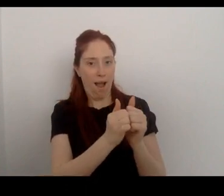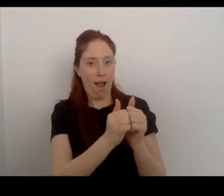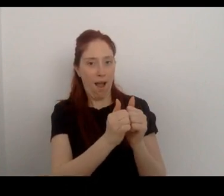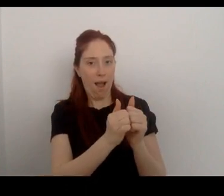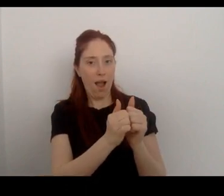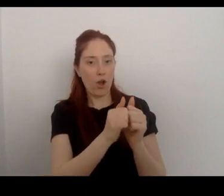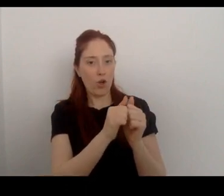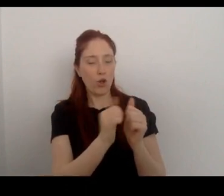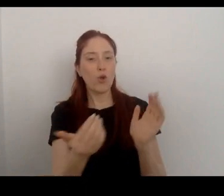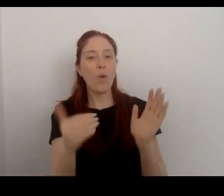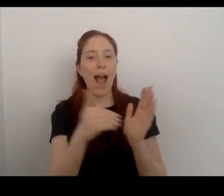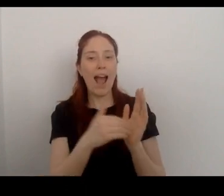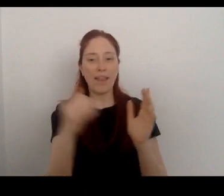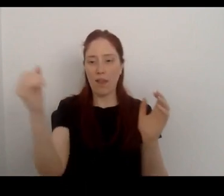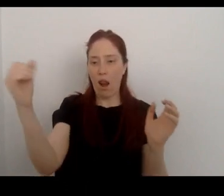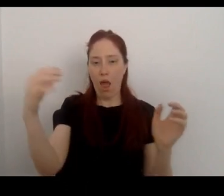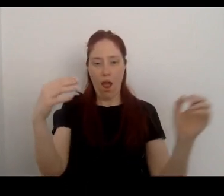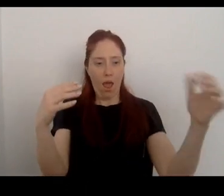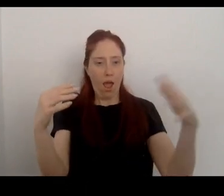in the drawing.